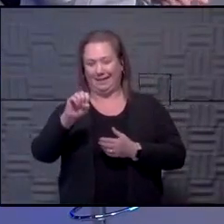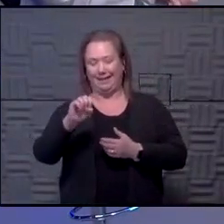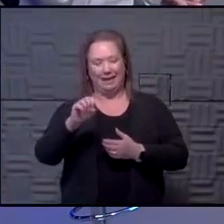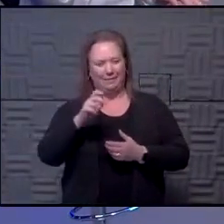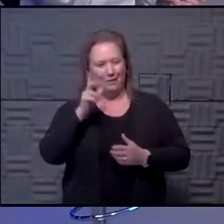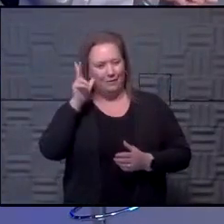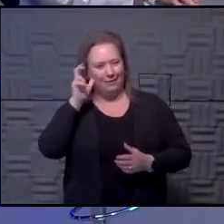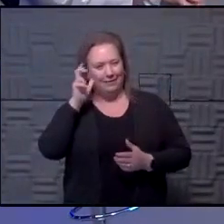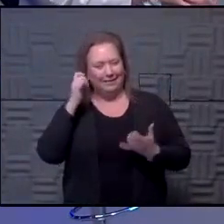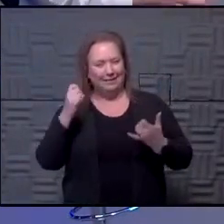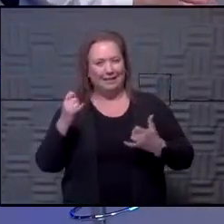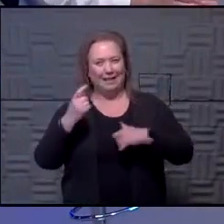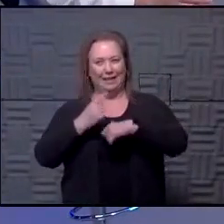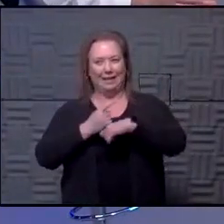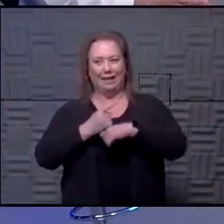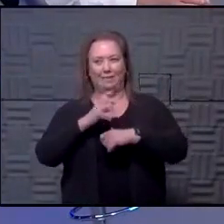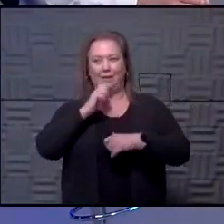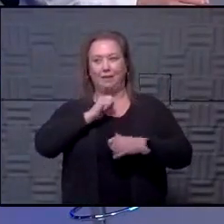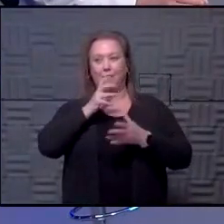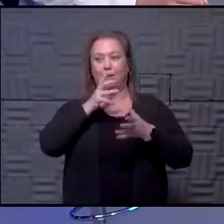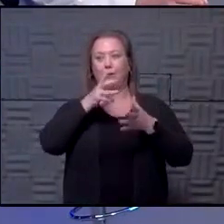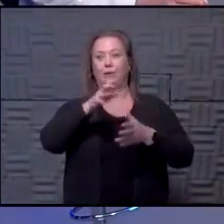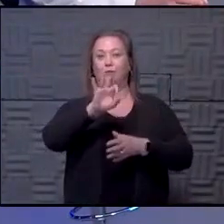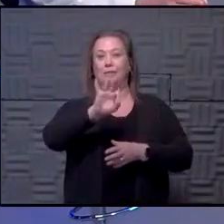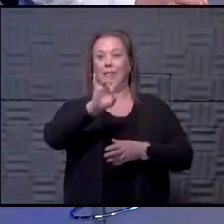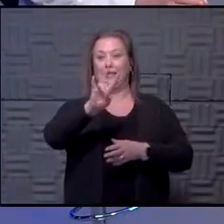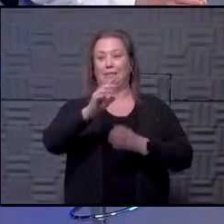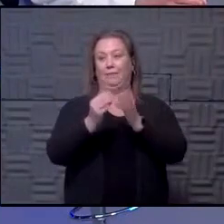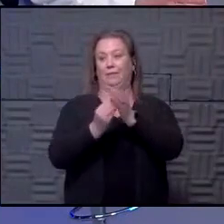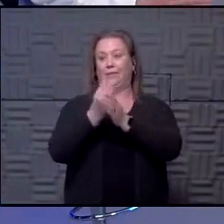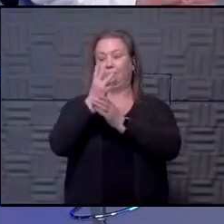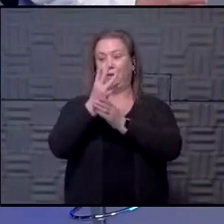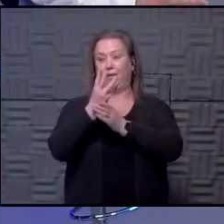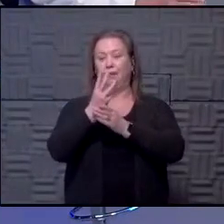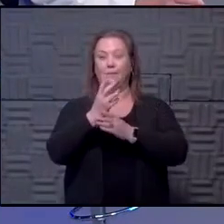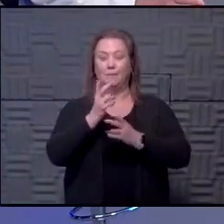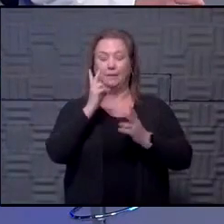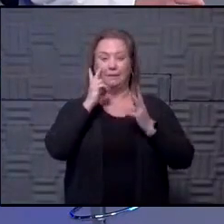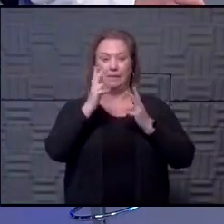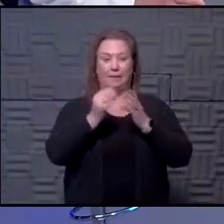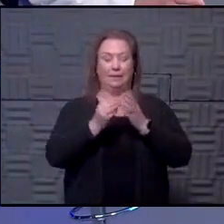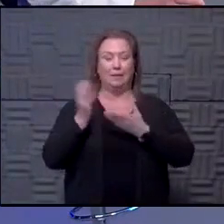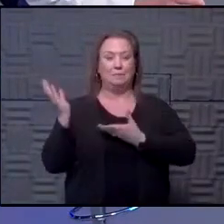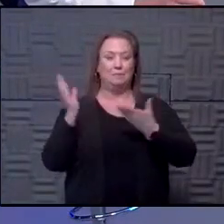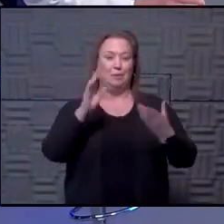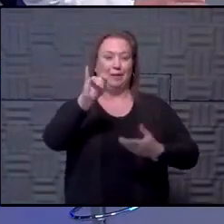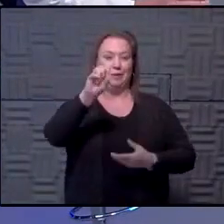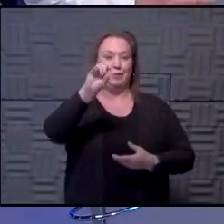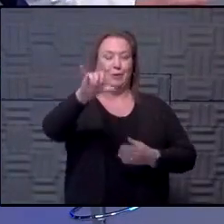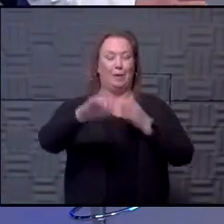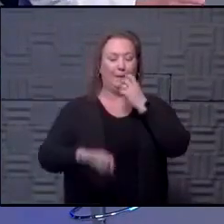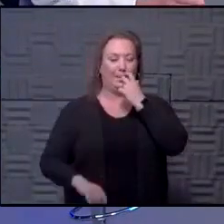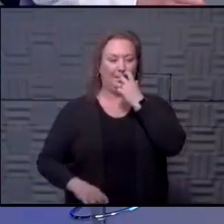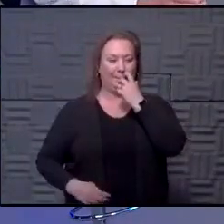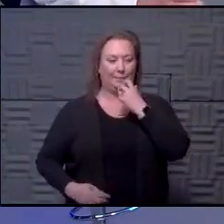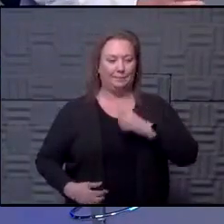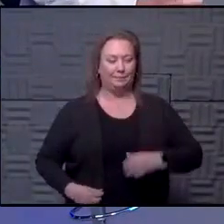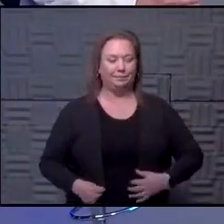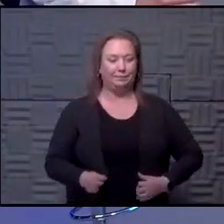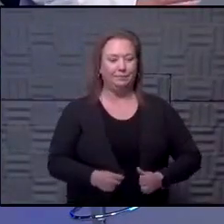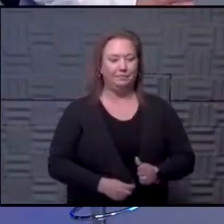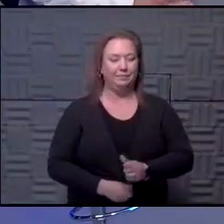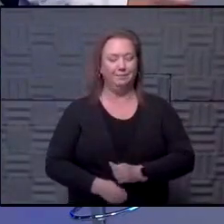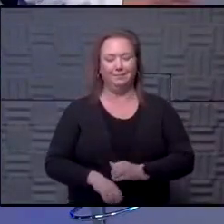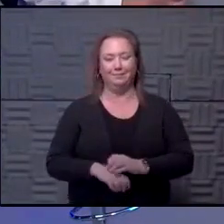That is the best. I'm hoping to see my 97-year-old grandmother this spring. All right. Bring the joy. Yeah. So. Bring the joy. All right, Jess, bring